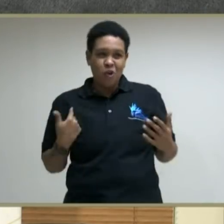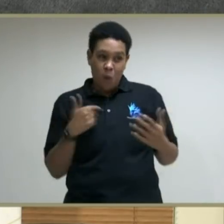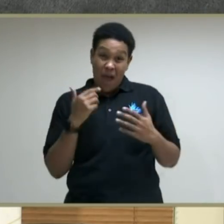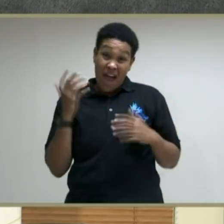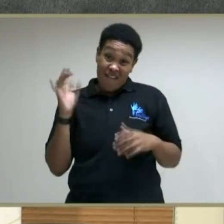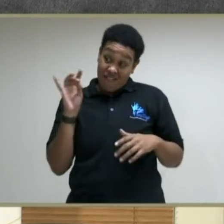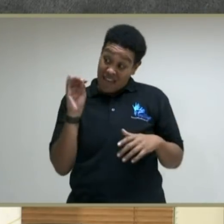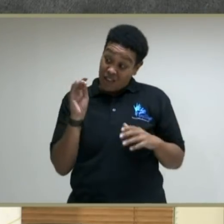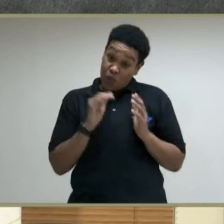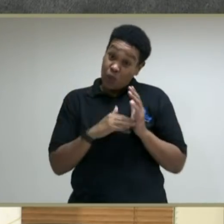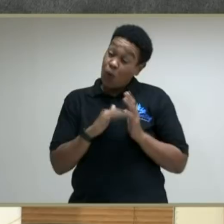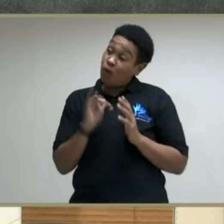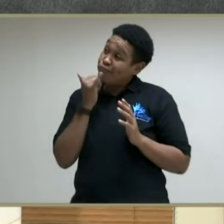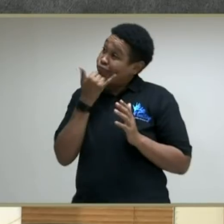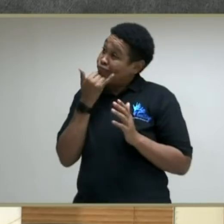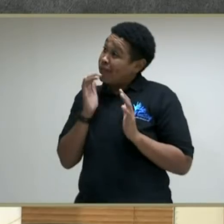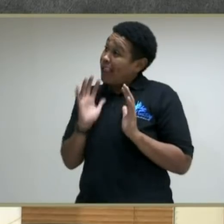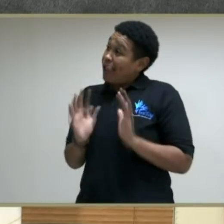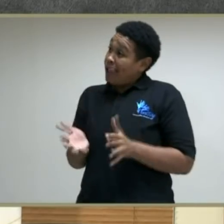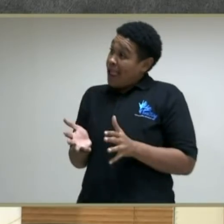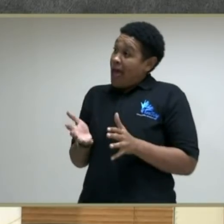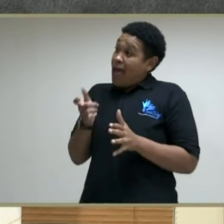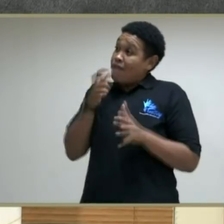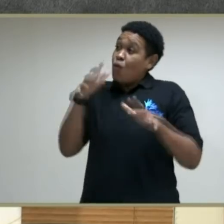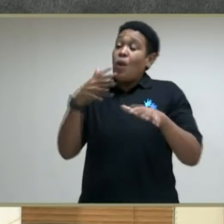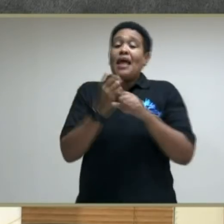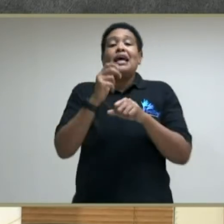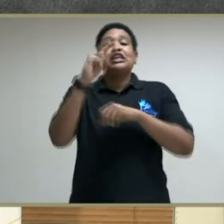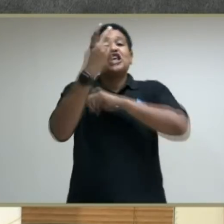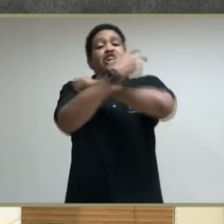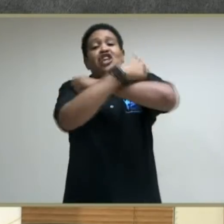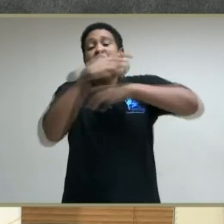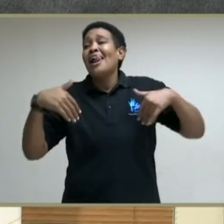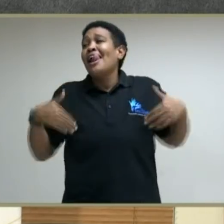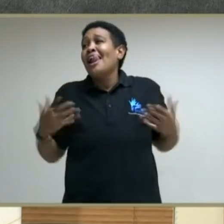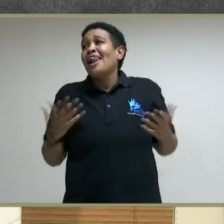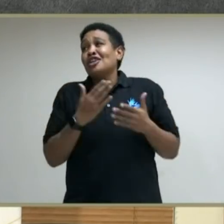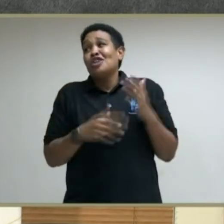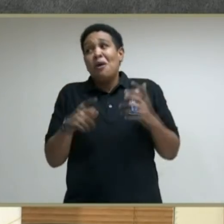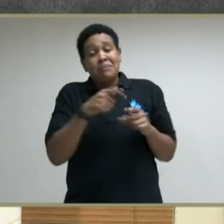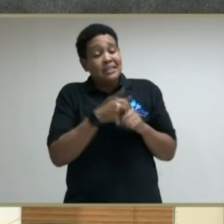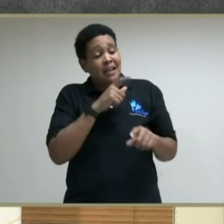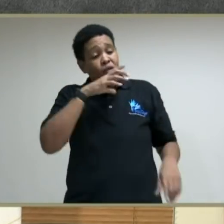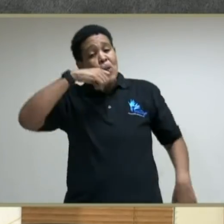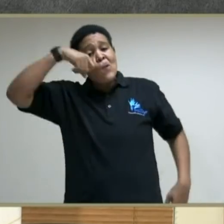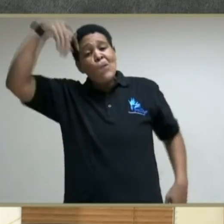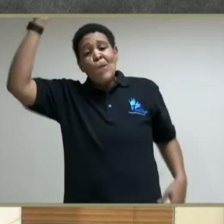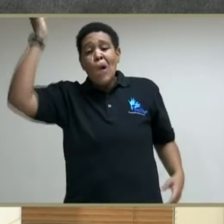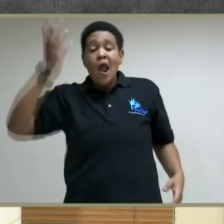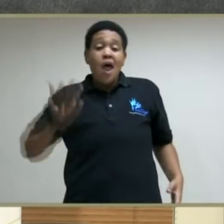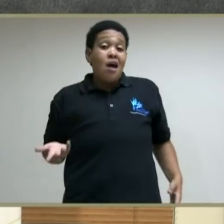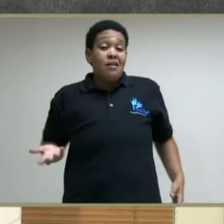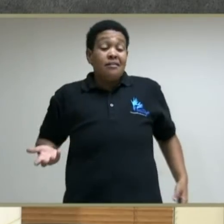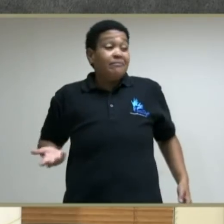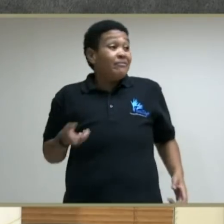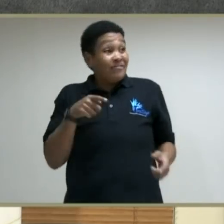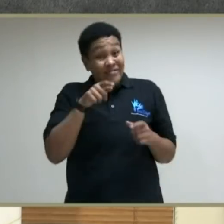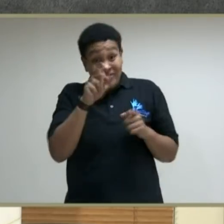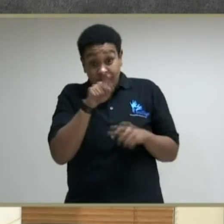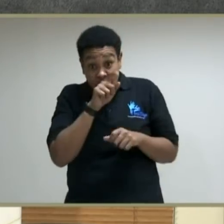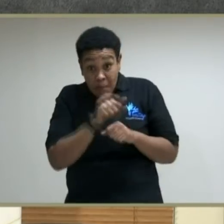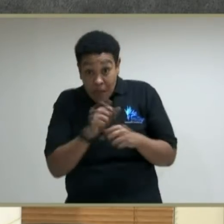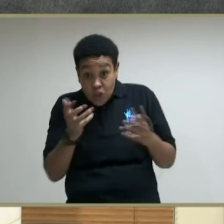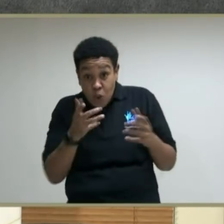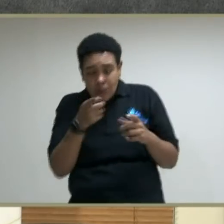another 80,000 persons who are due their second doses. Some of these are elderly persons here. They need to